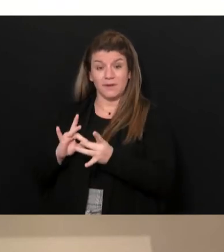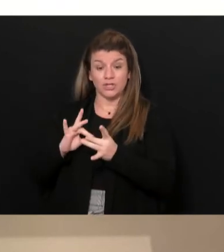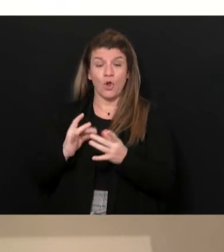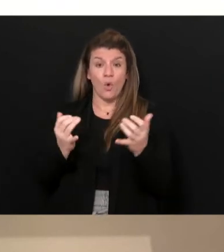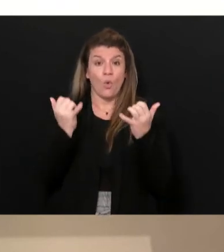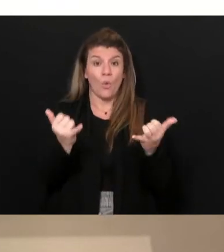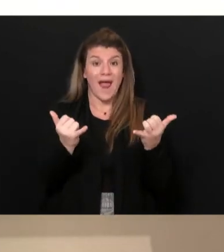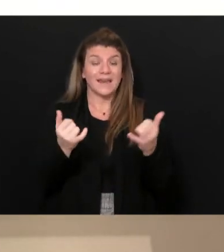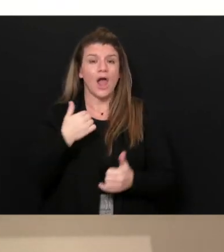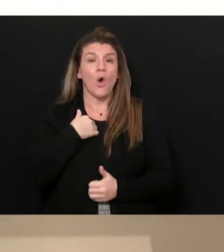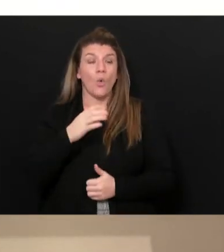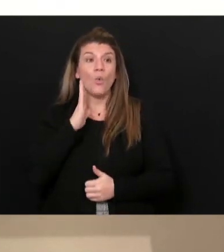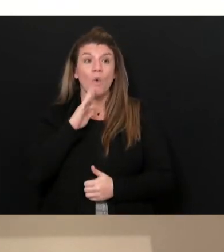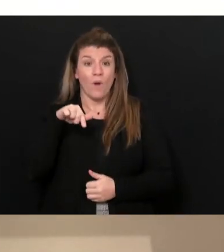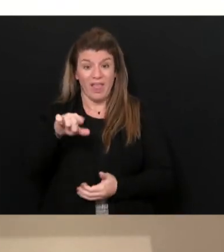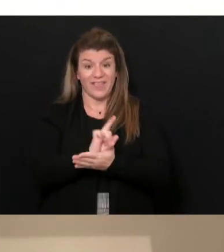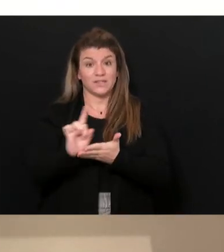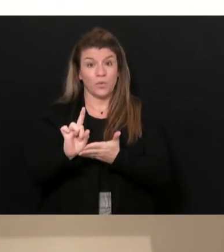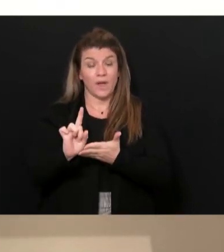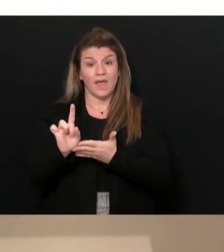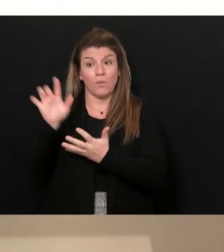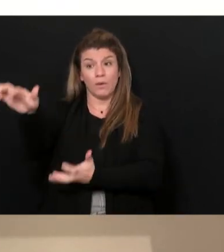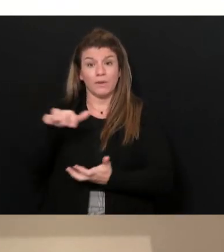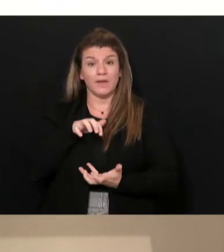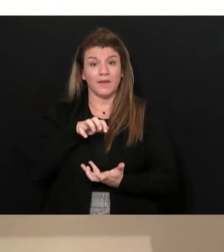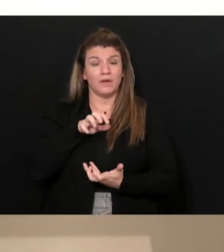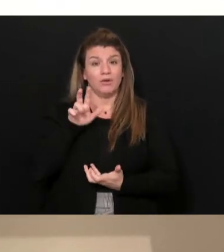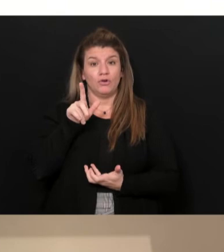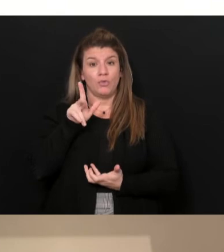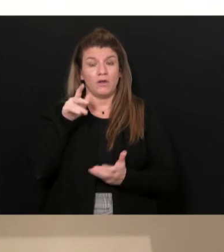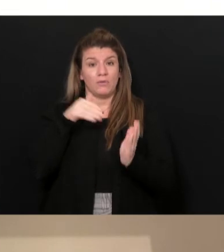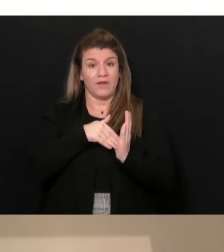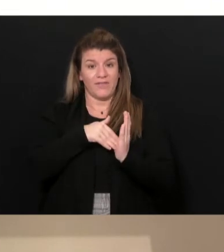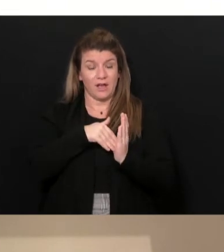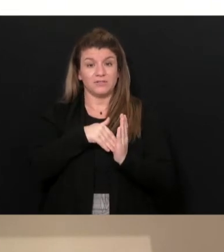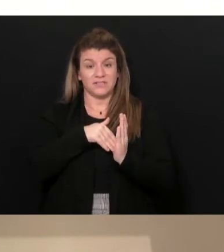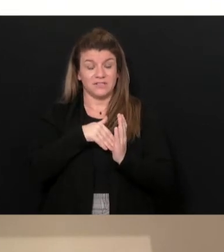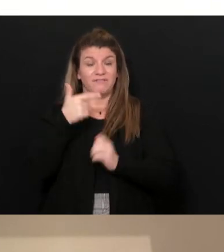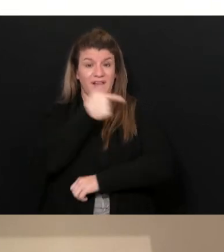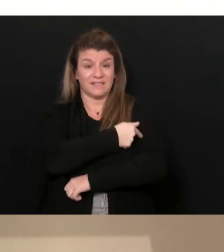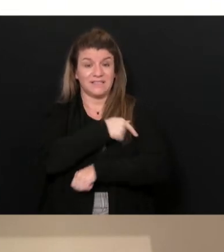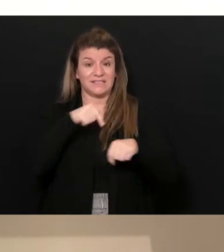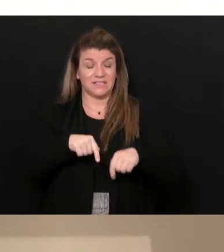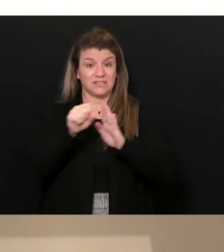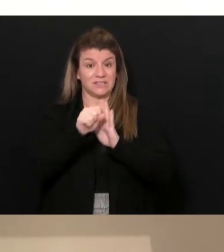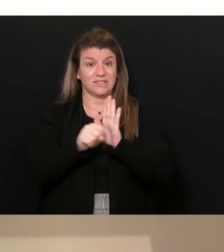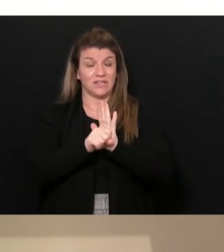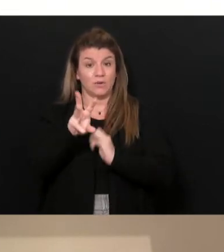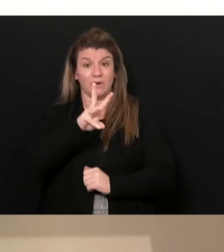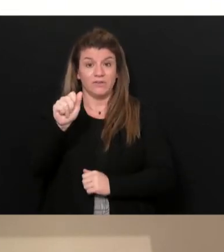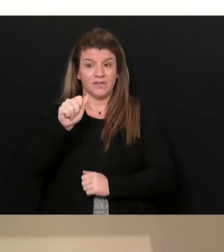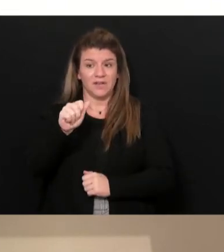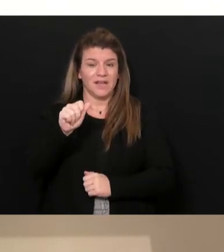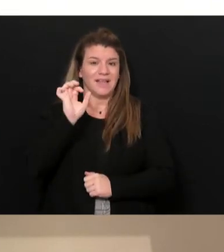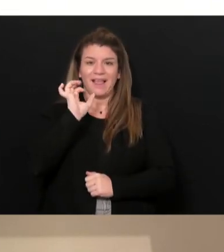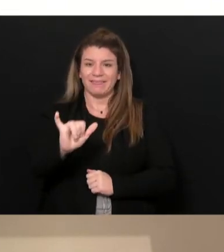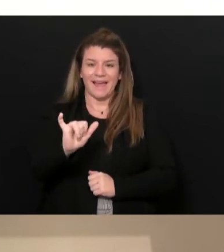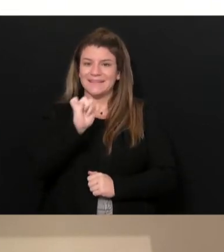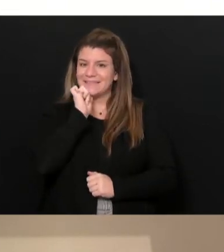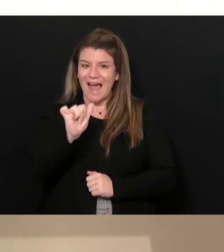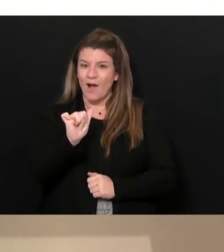now we will get this week 23,000 vaccines in the state of West Virginia. That is nowhere near what